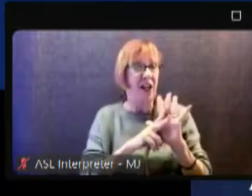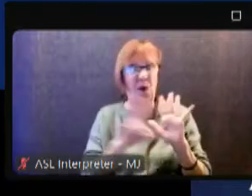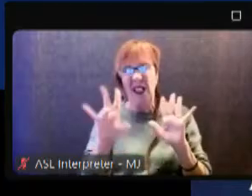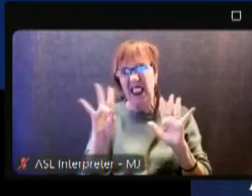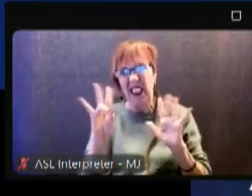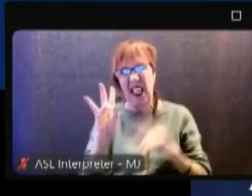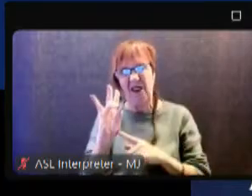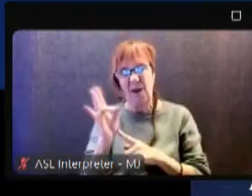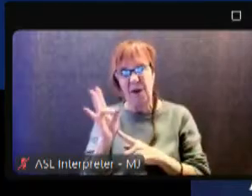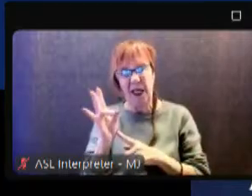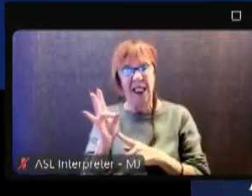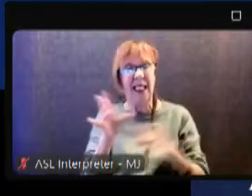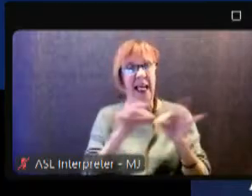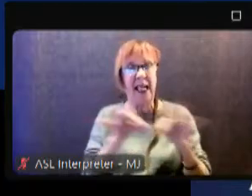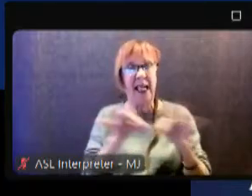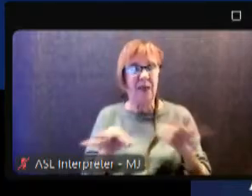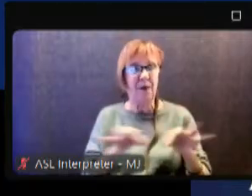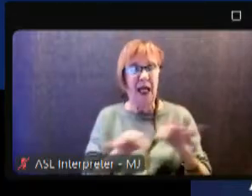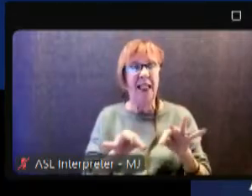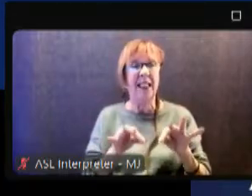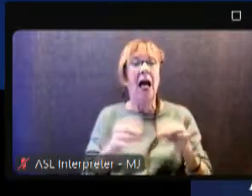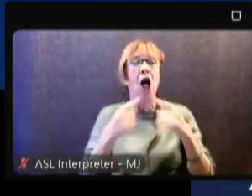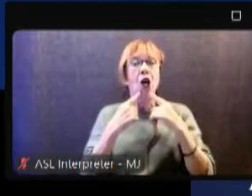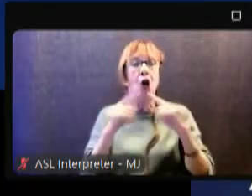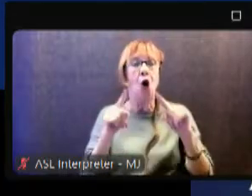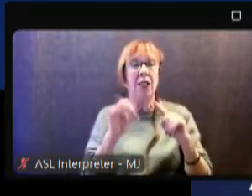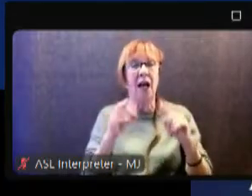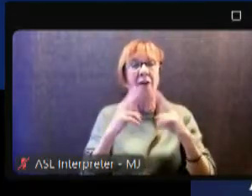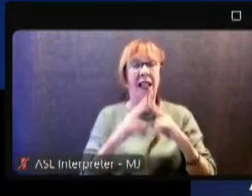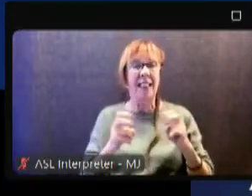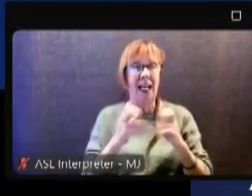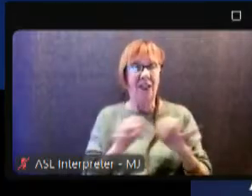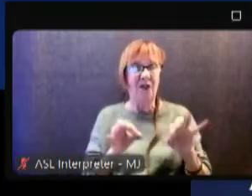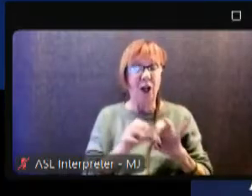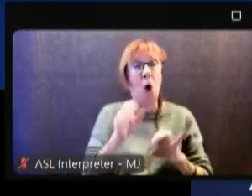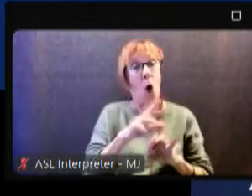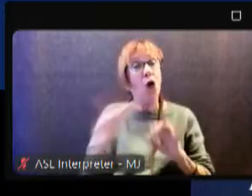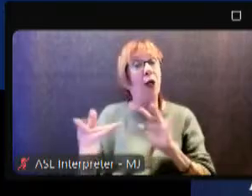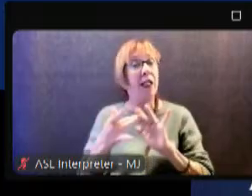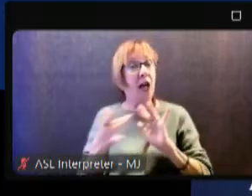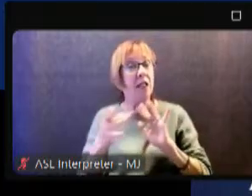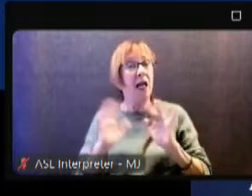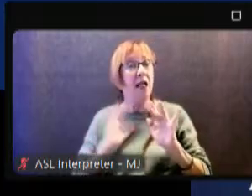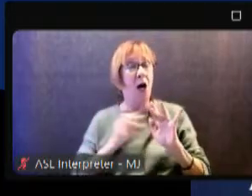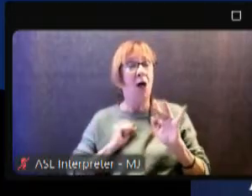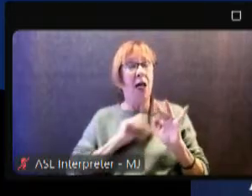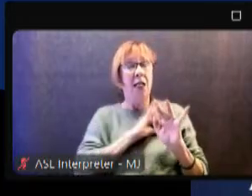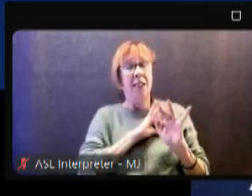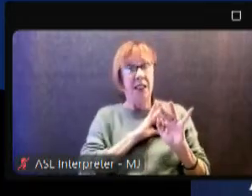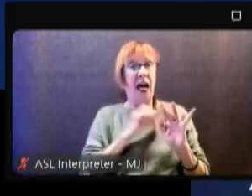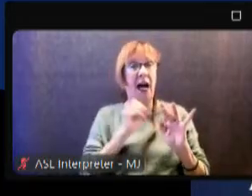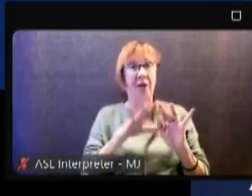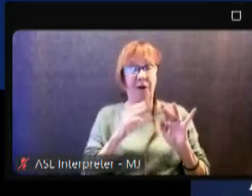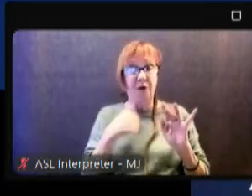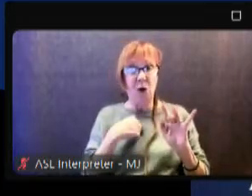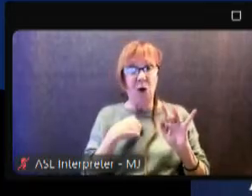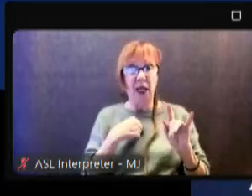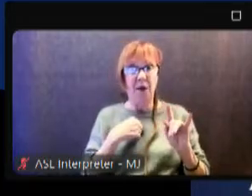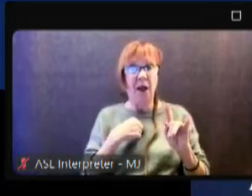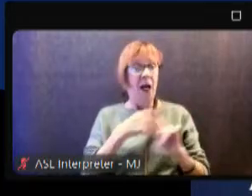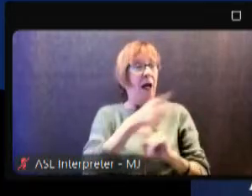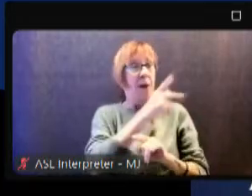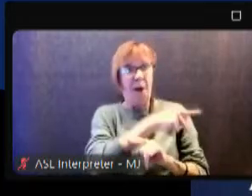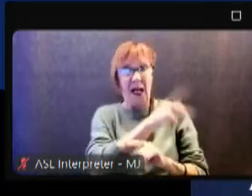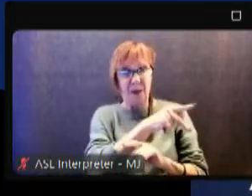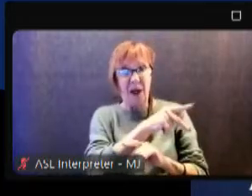of assessed value change. You can also reach out to our staff. If you were in the Palisades Fire, you can call the West District office. The